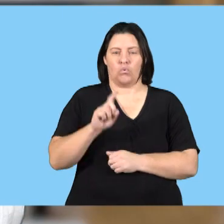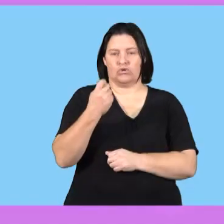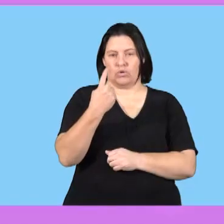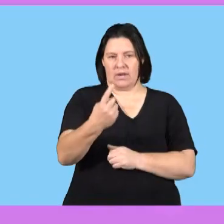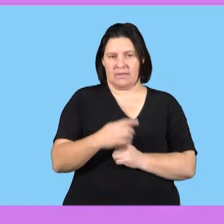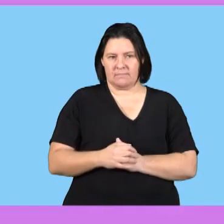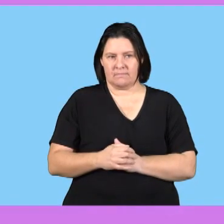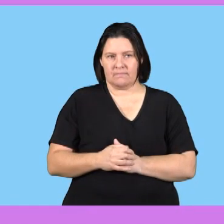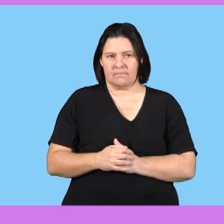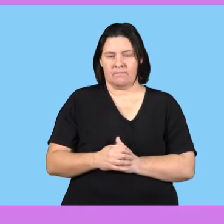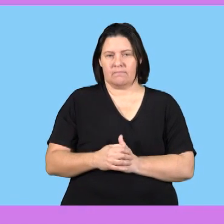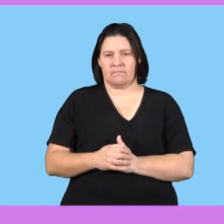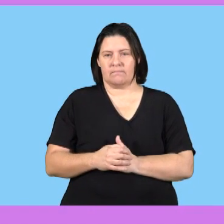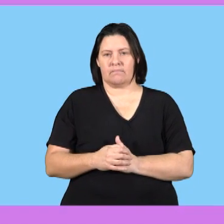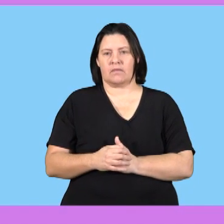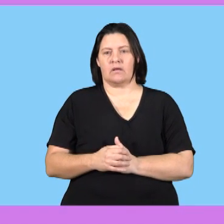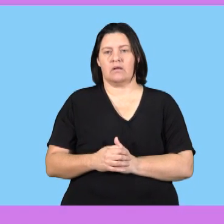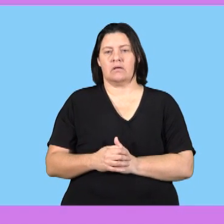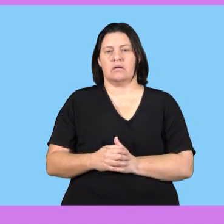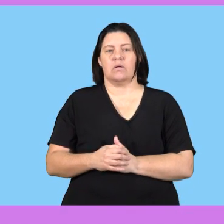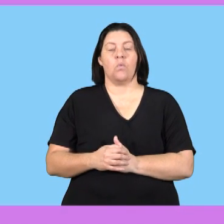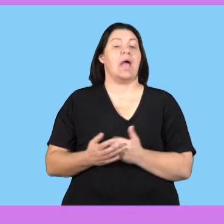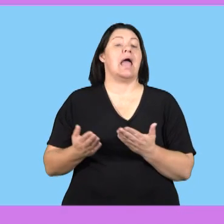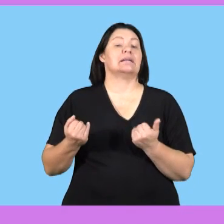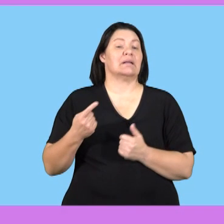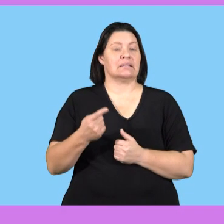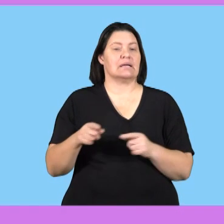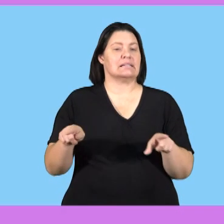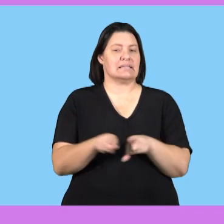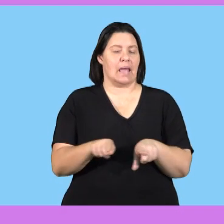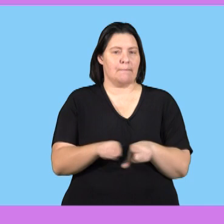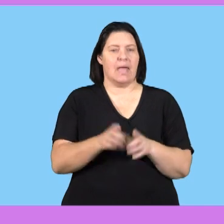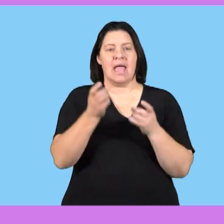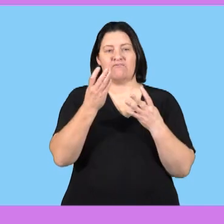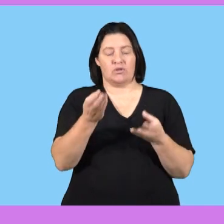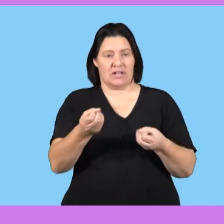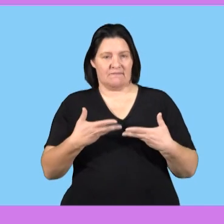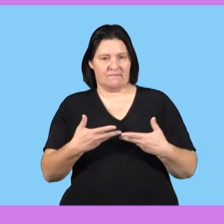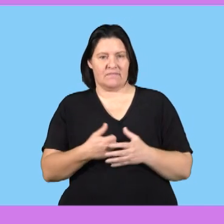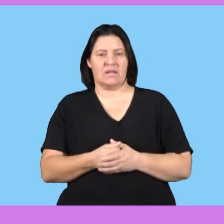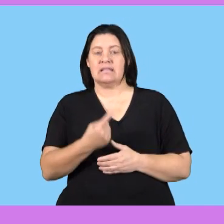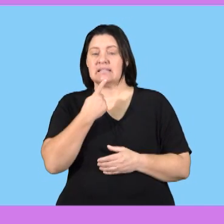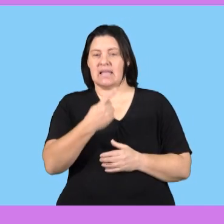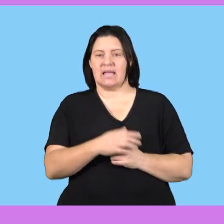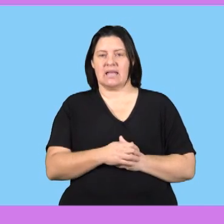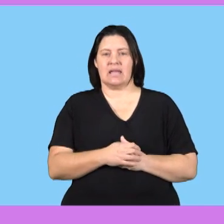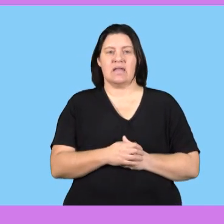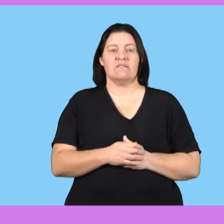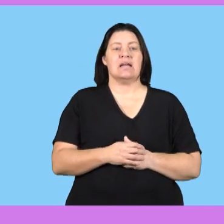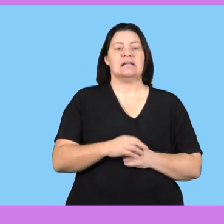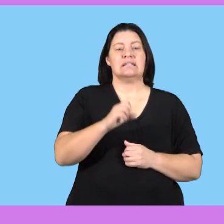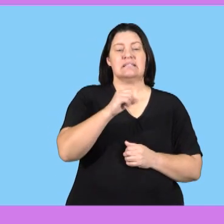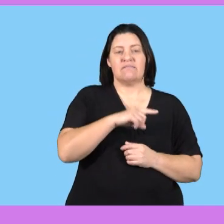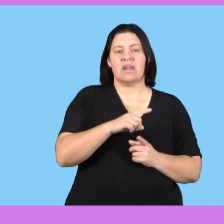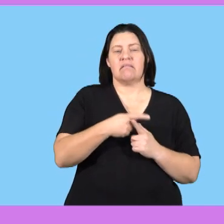one. Now, let's quickly further on what is being expected here. Same information given to us. It says, if Stephen